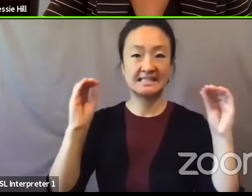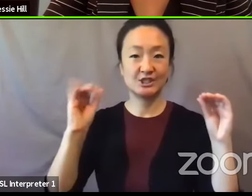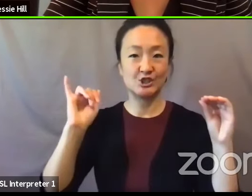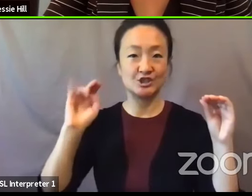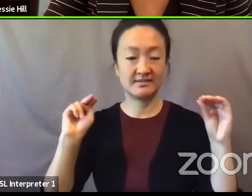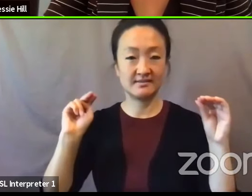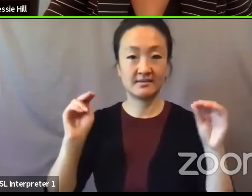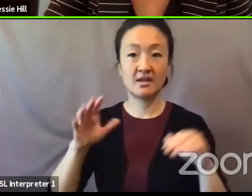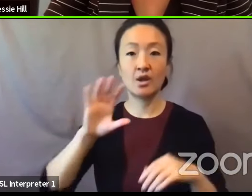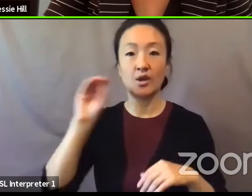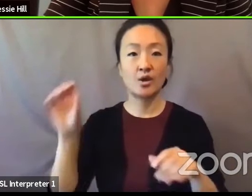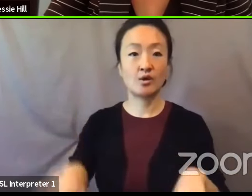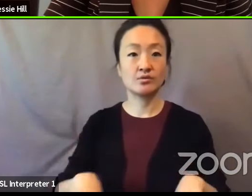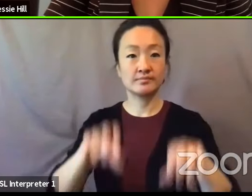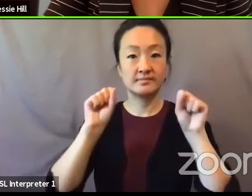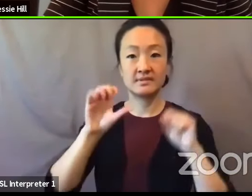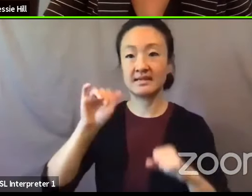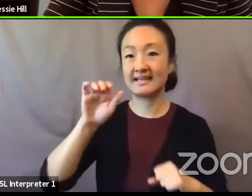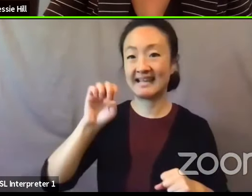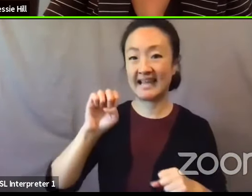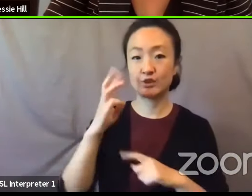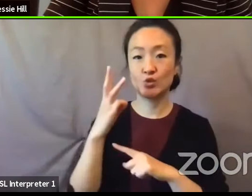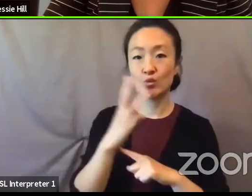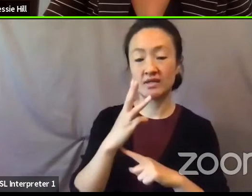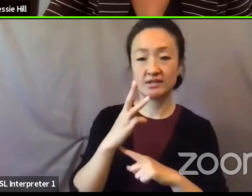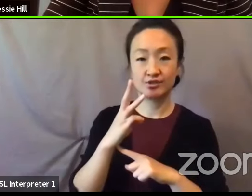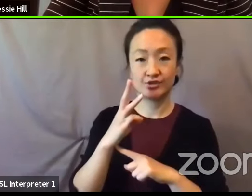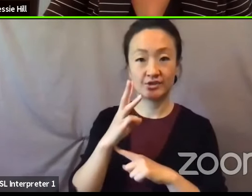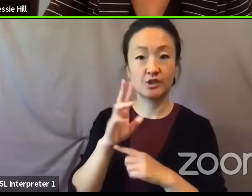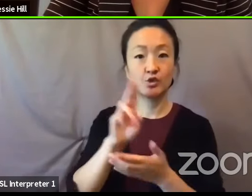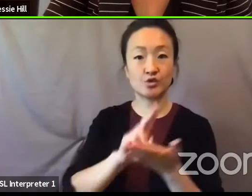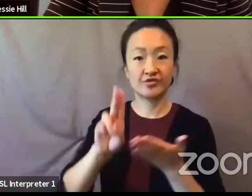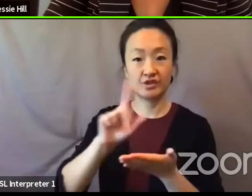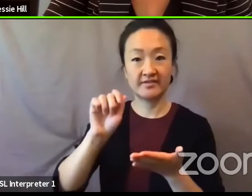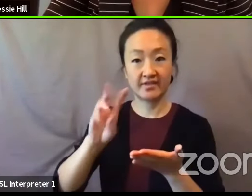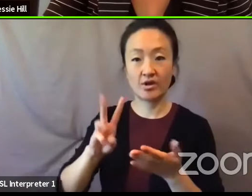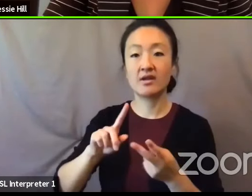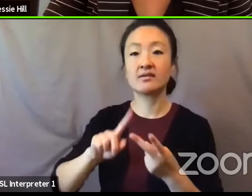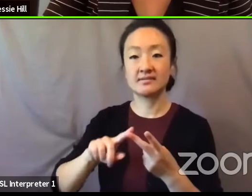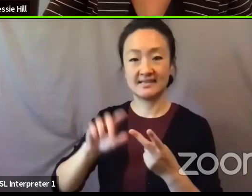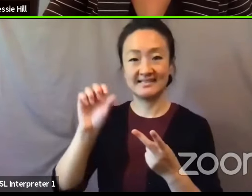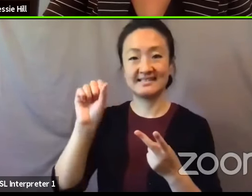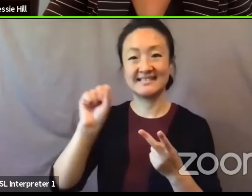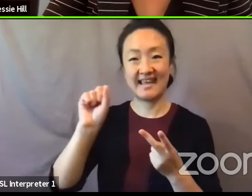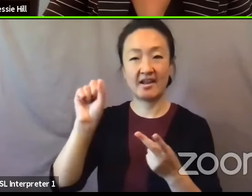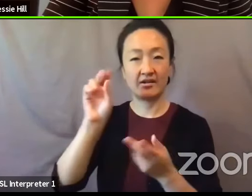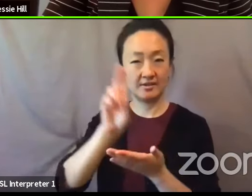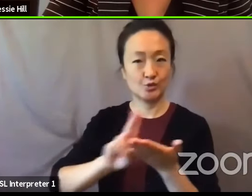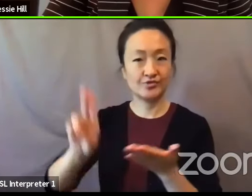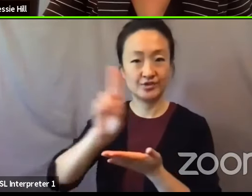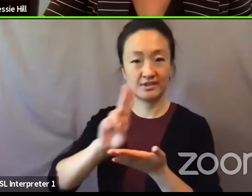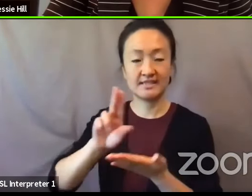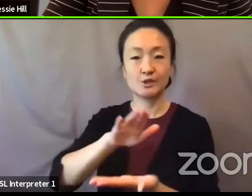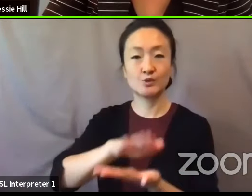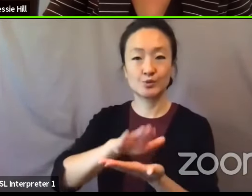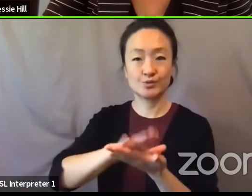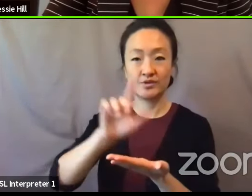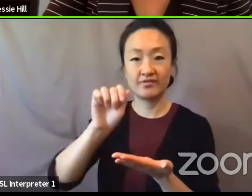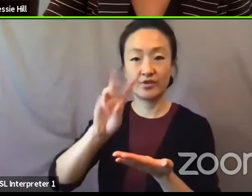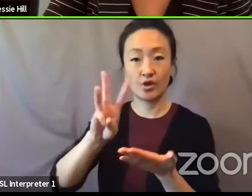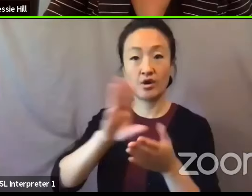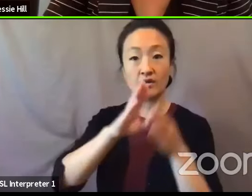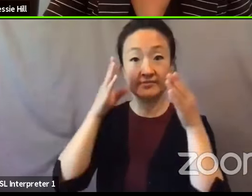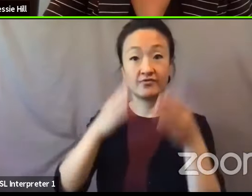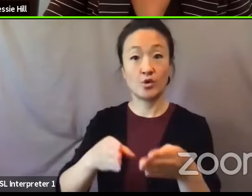Case Western Reserve University School of Law and Seattle University School of Law, and centered around the